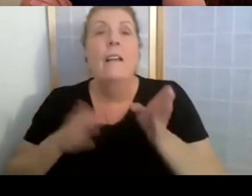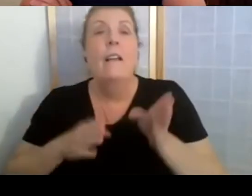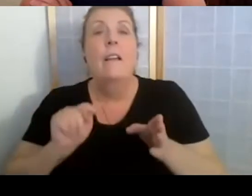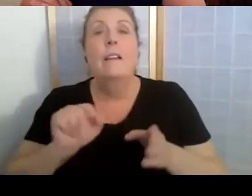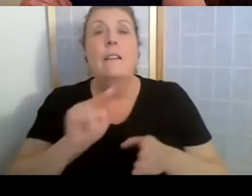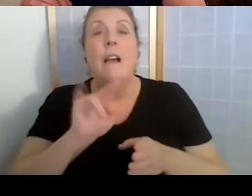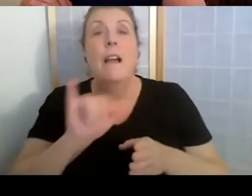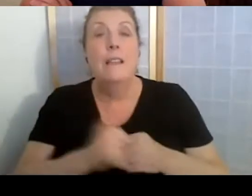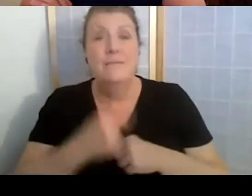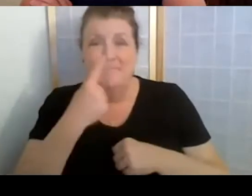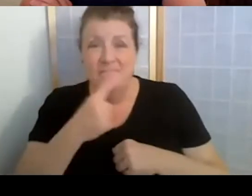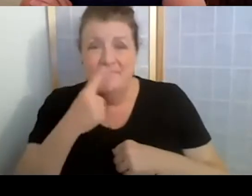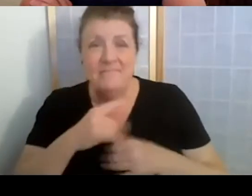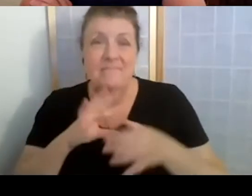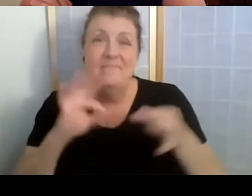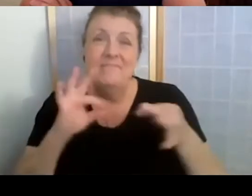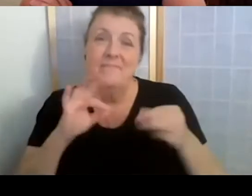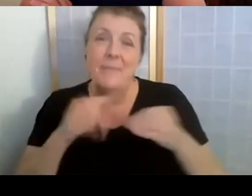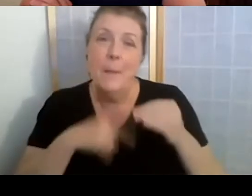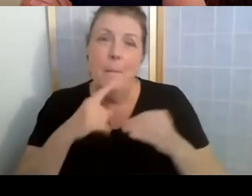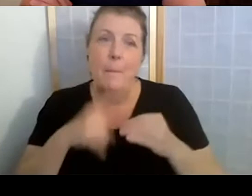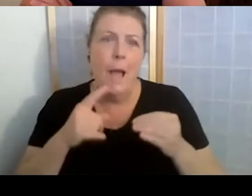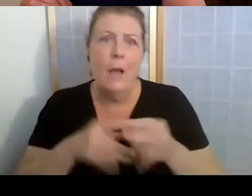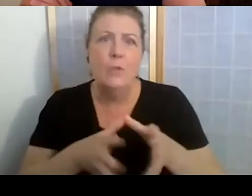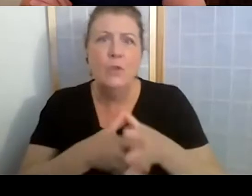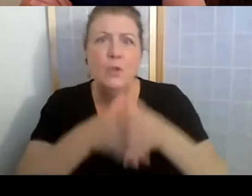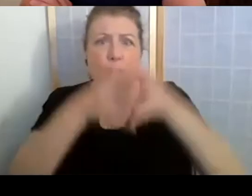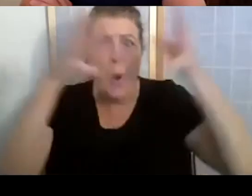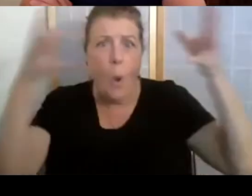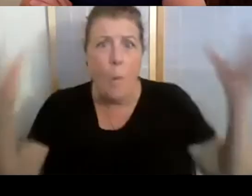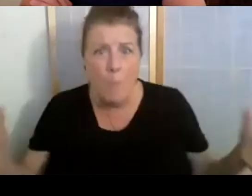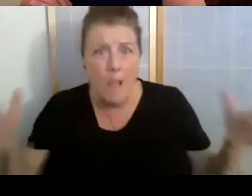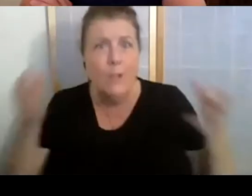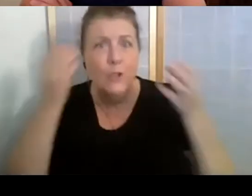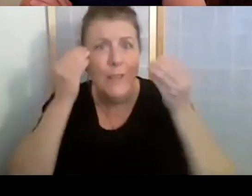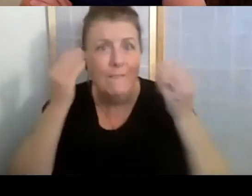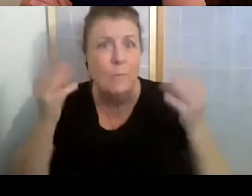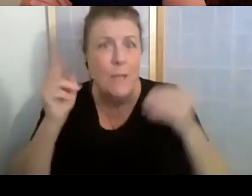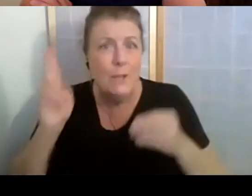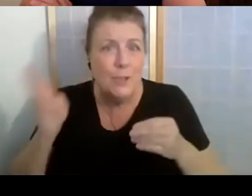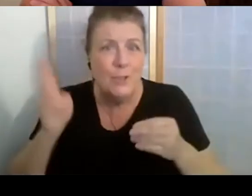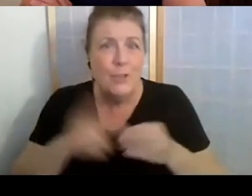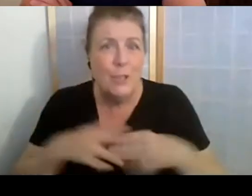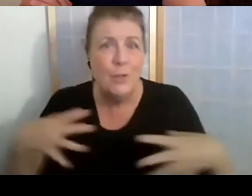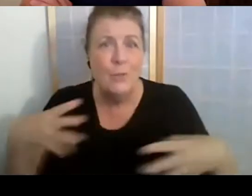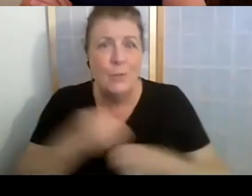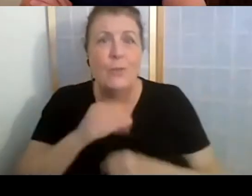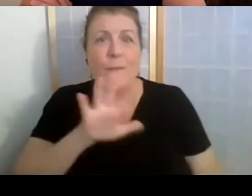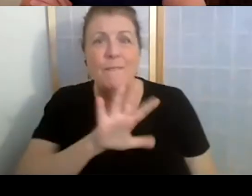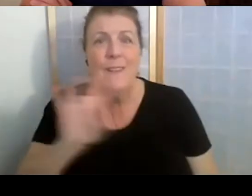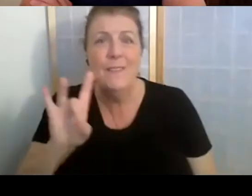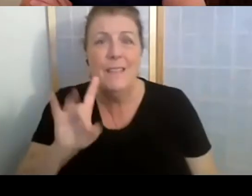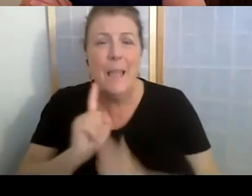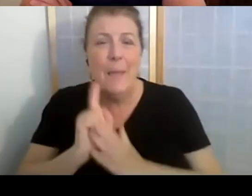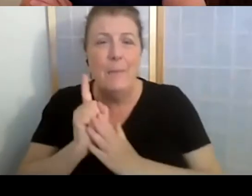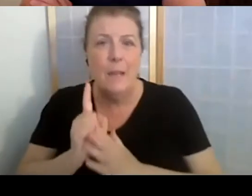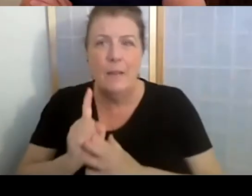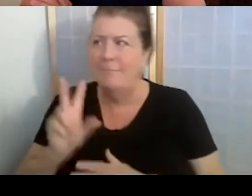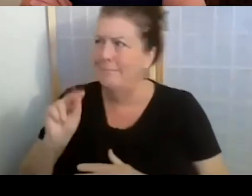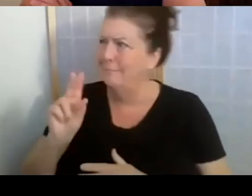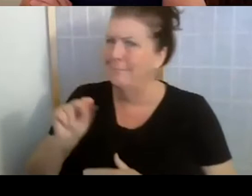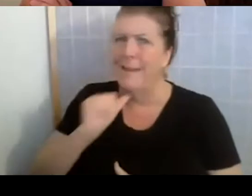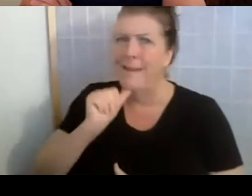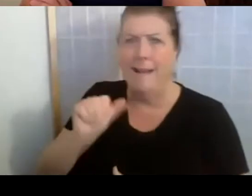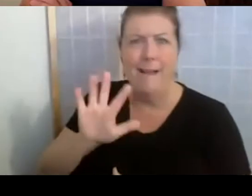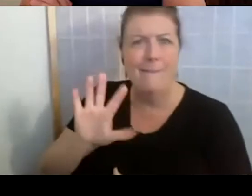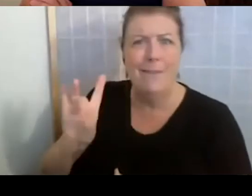of information, finding its way into a 58 minute episode of television. Not 58 minutes, much less. Much less,